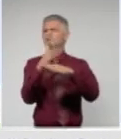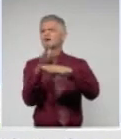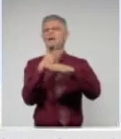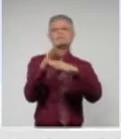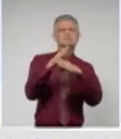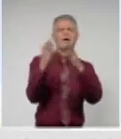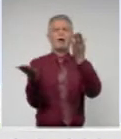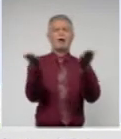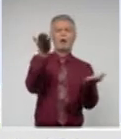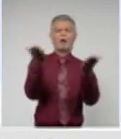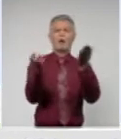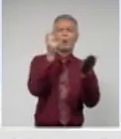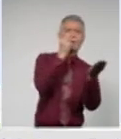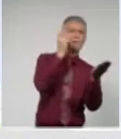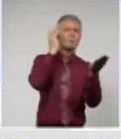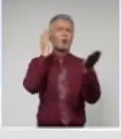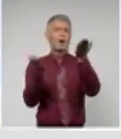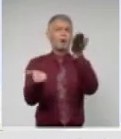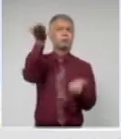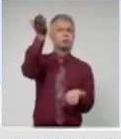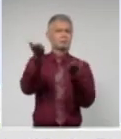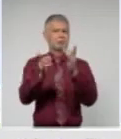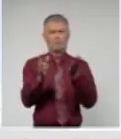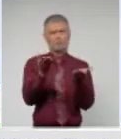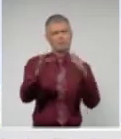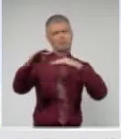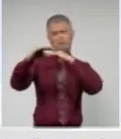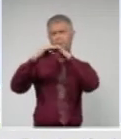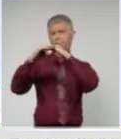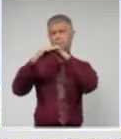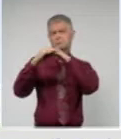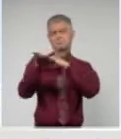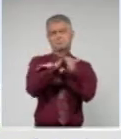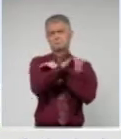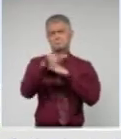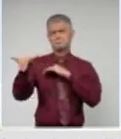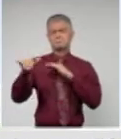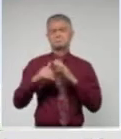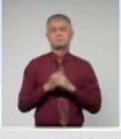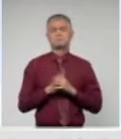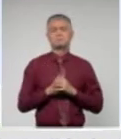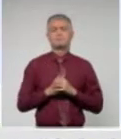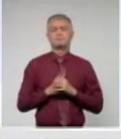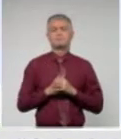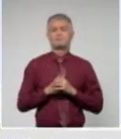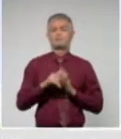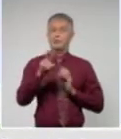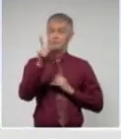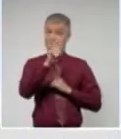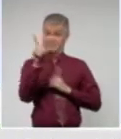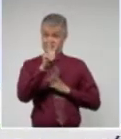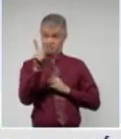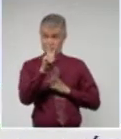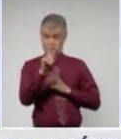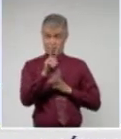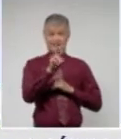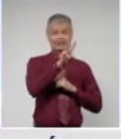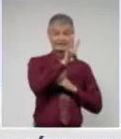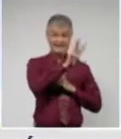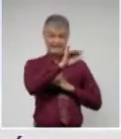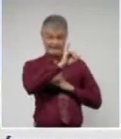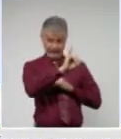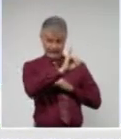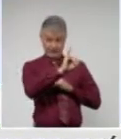days. By age group, 4 positive cases diagnosed yesterday are under the age of